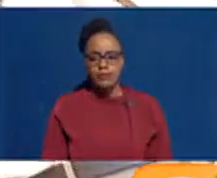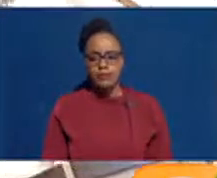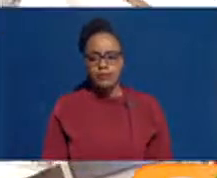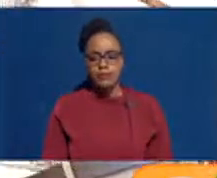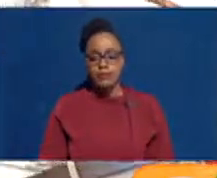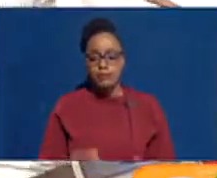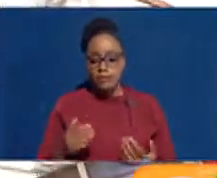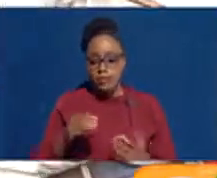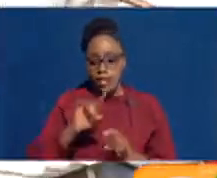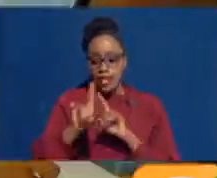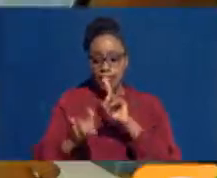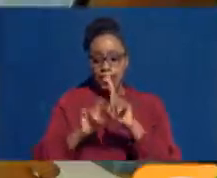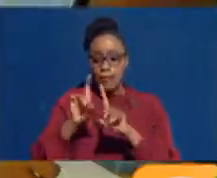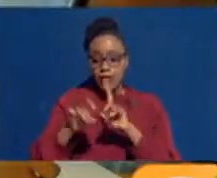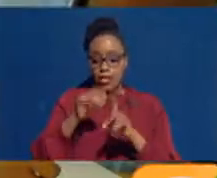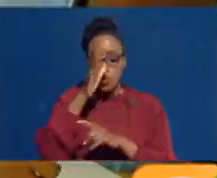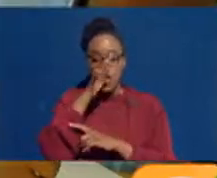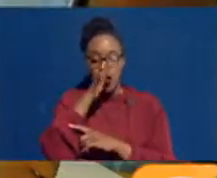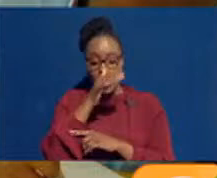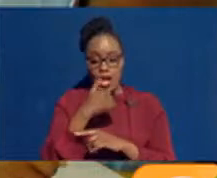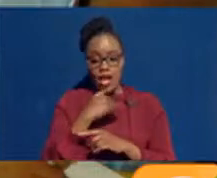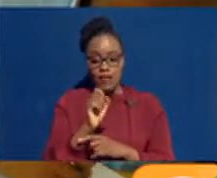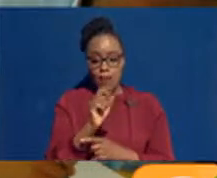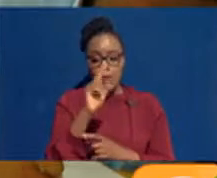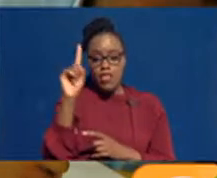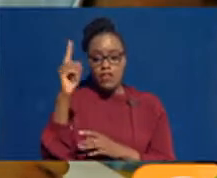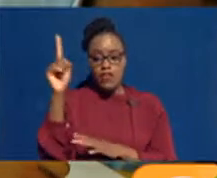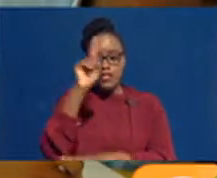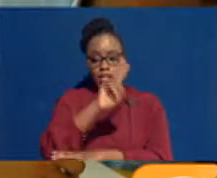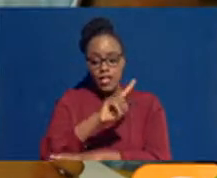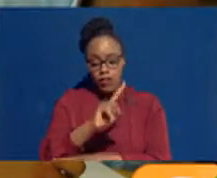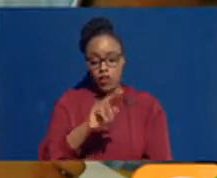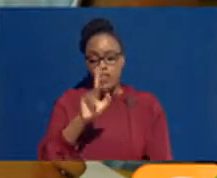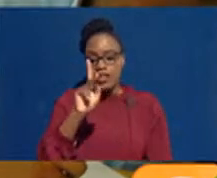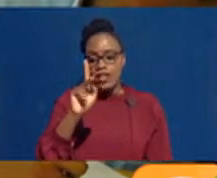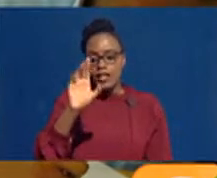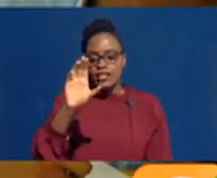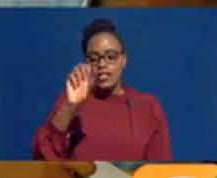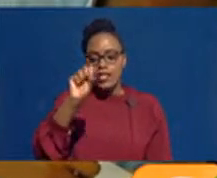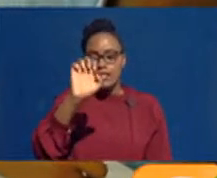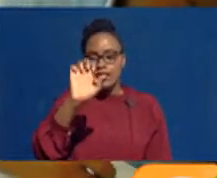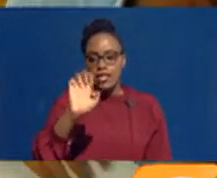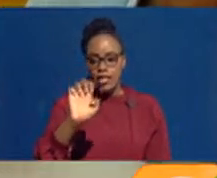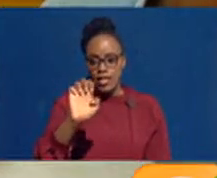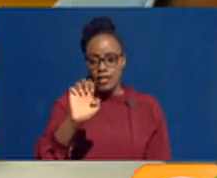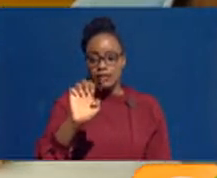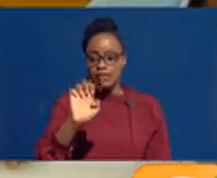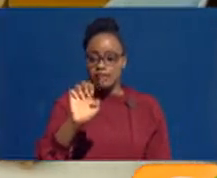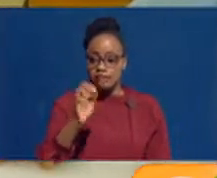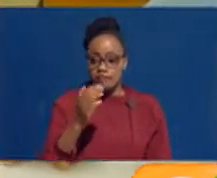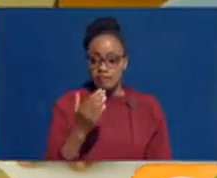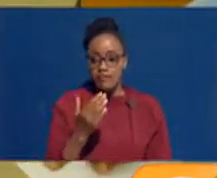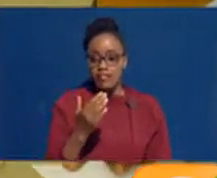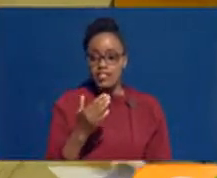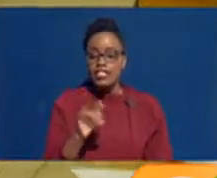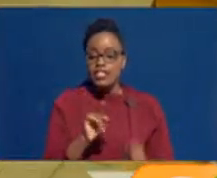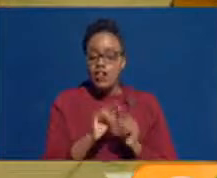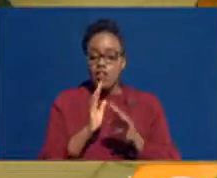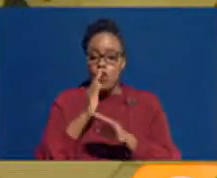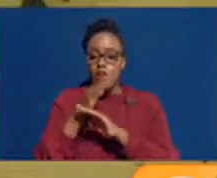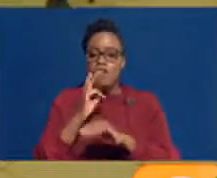Cases of examination cheating marred the first day of the Kenya Certificate of Secondary Education examinations, as more